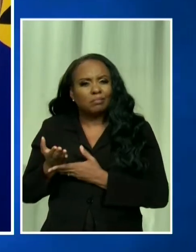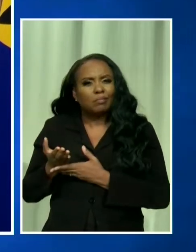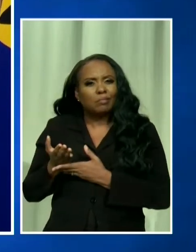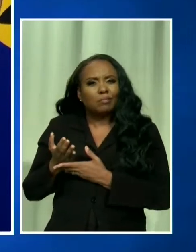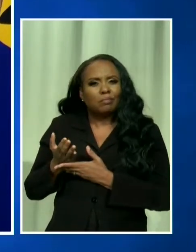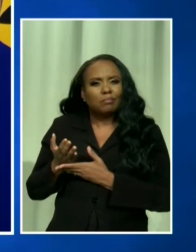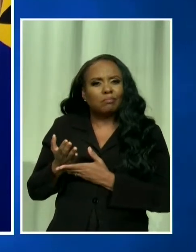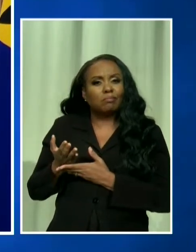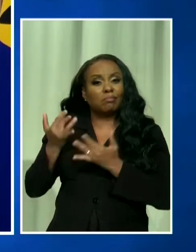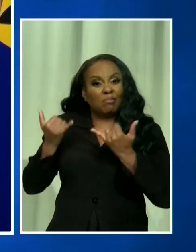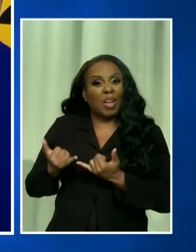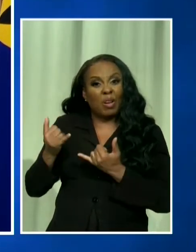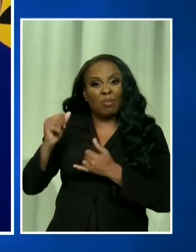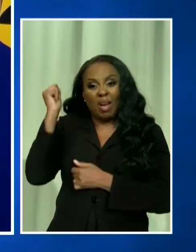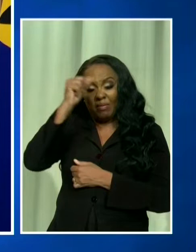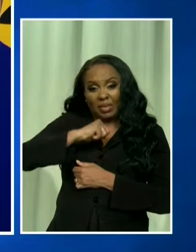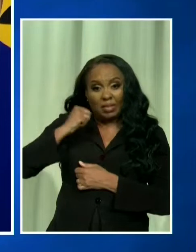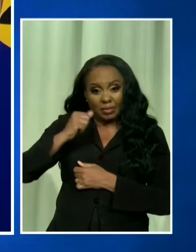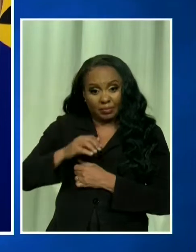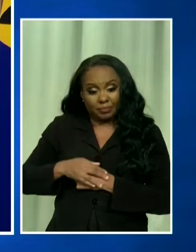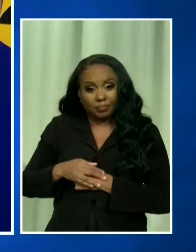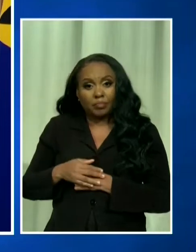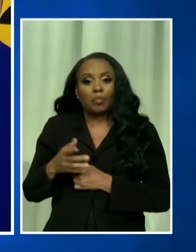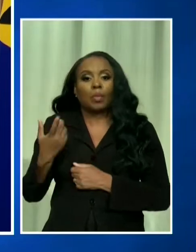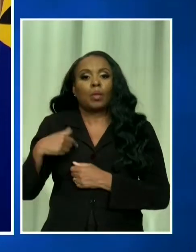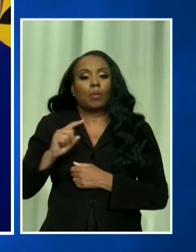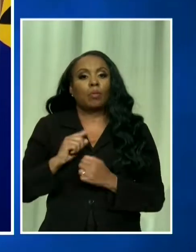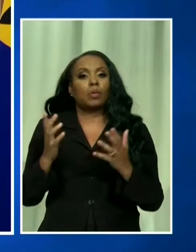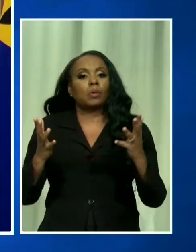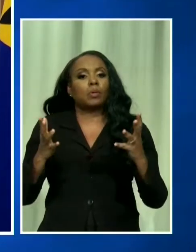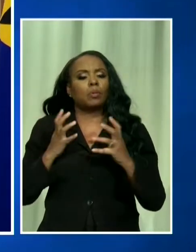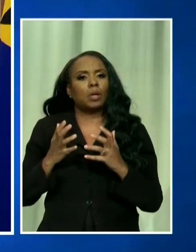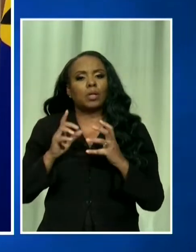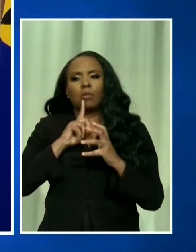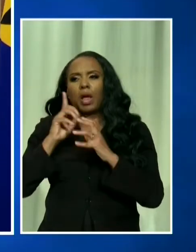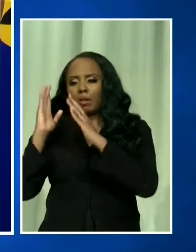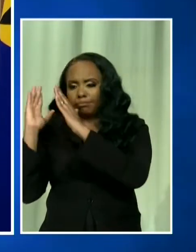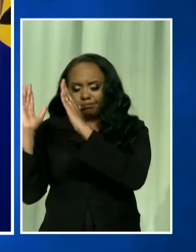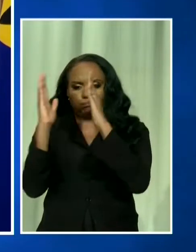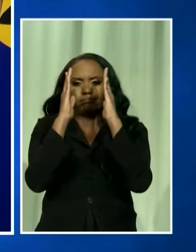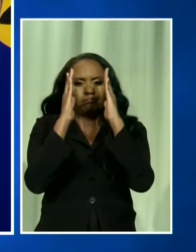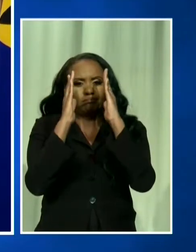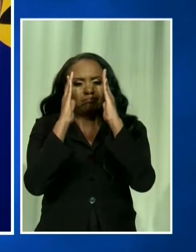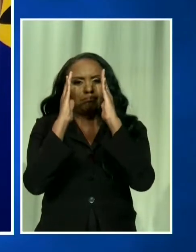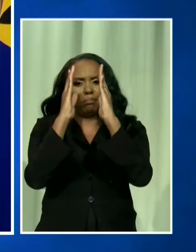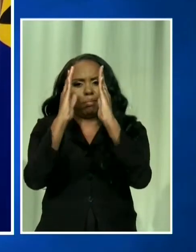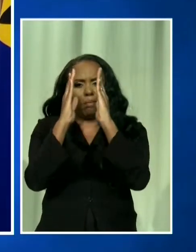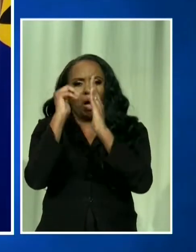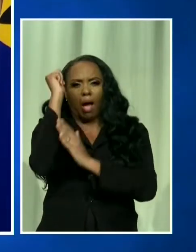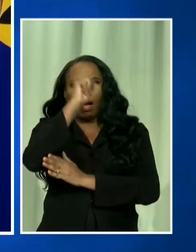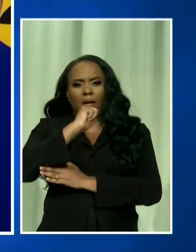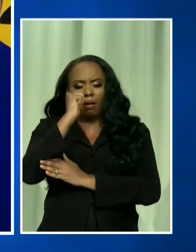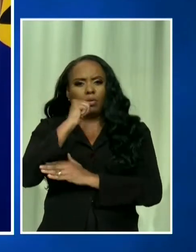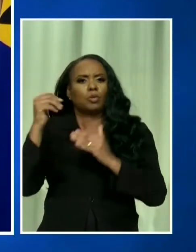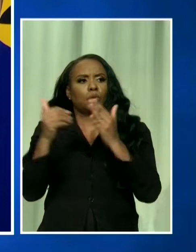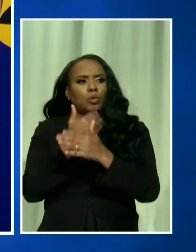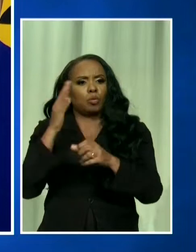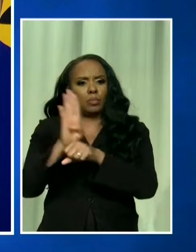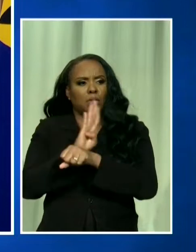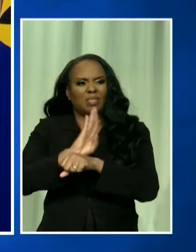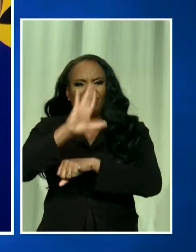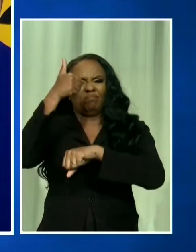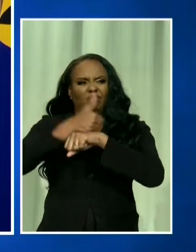focus, if you like, as a country now, has shifted in a sense in being able to bring new business to Barbados, open up